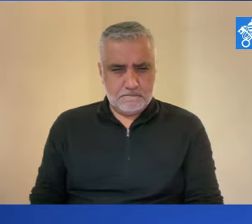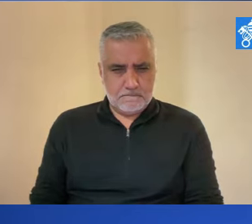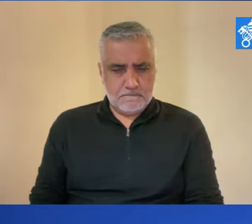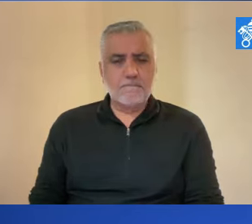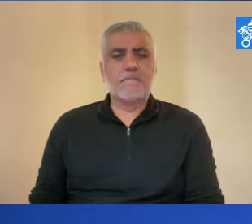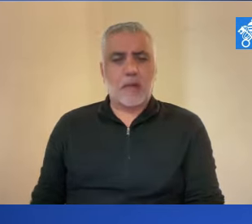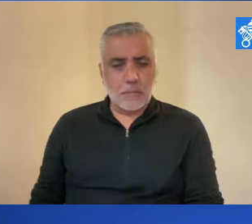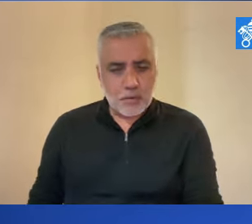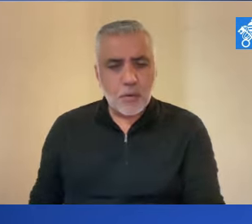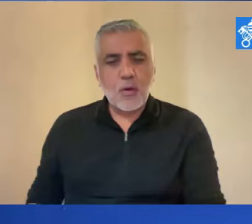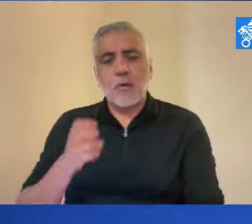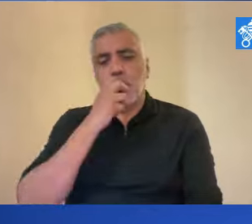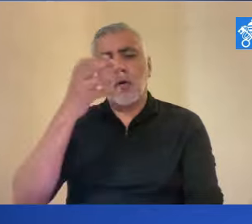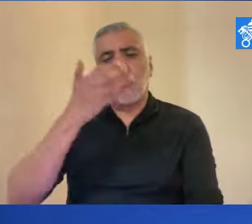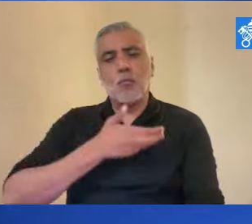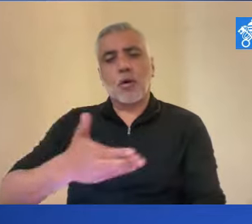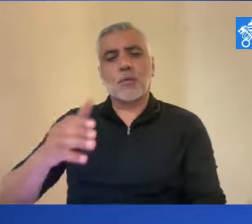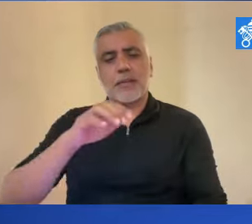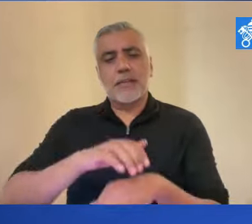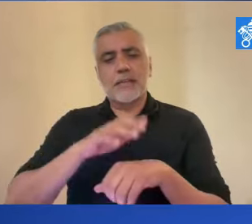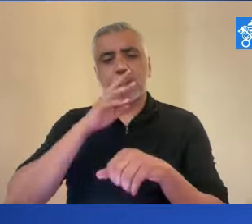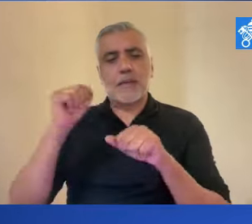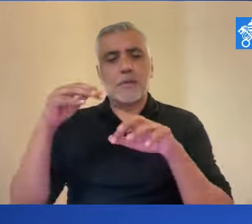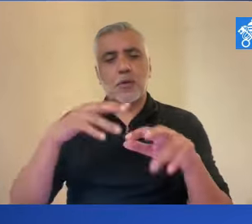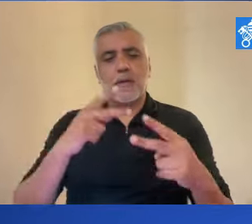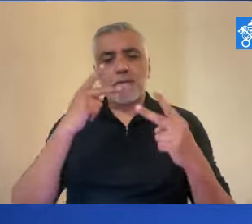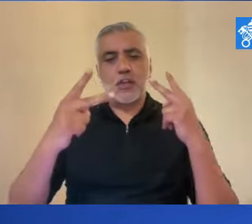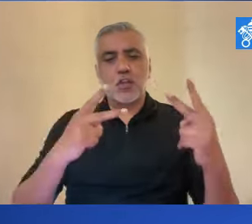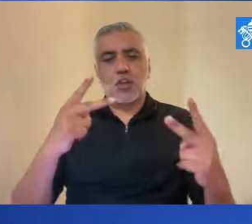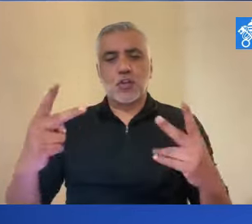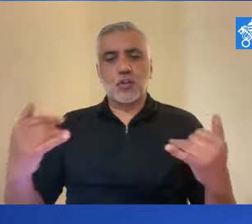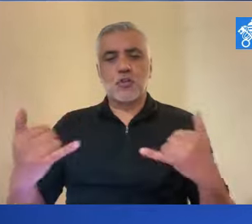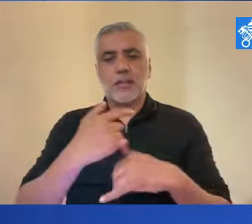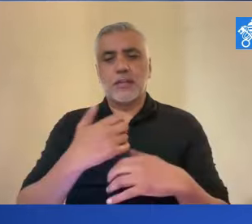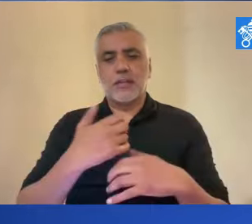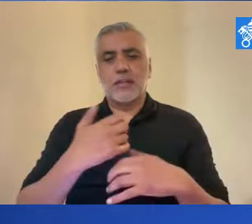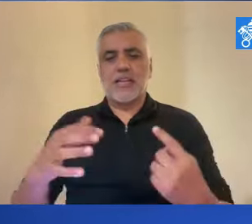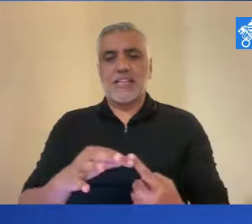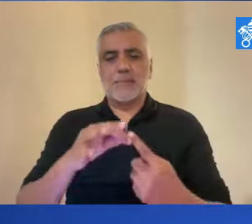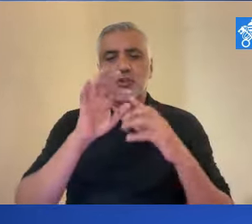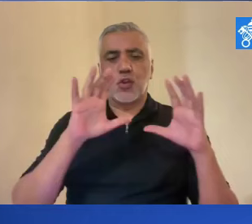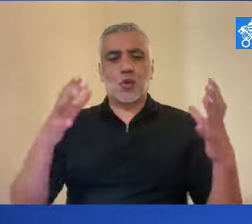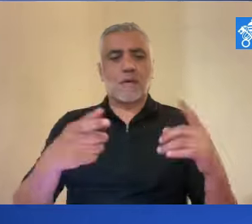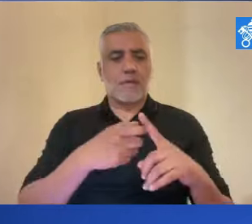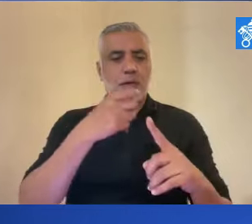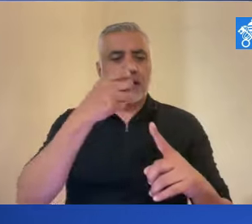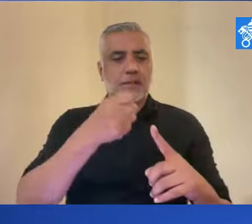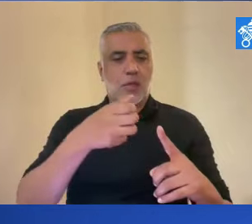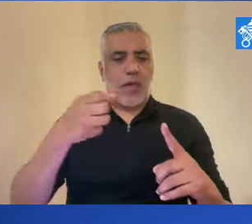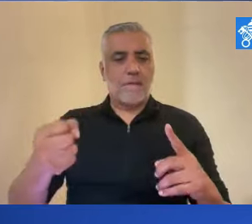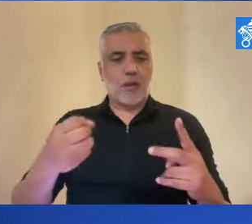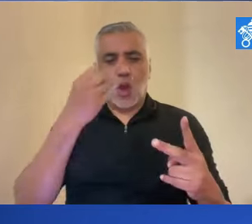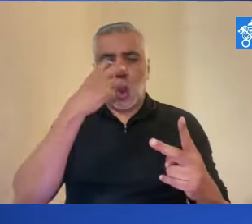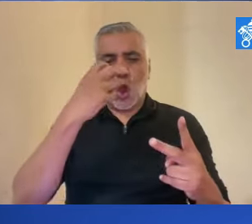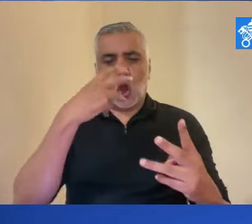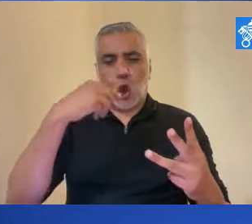visitors taking part in today's audience, especially the groups from South Africa, Hong Kong, India, South Korea, the Philippines, and the